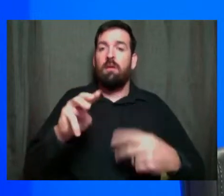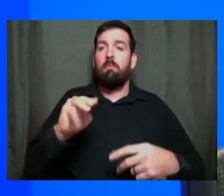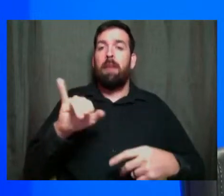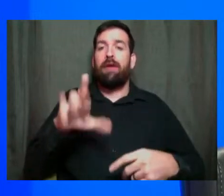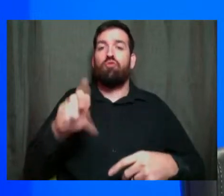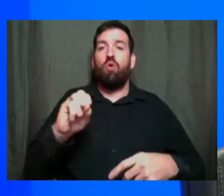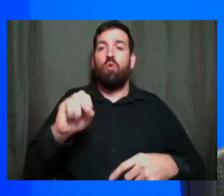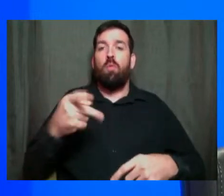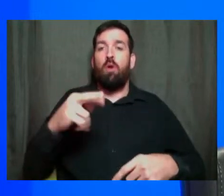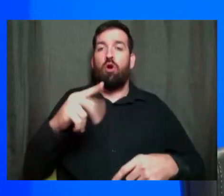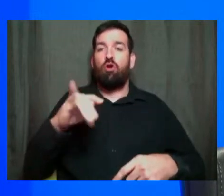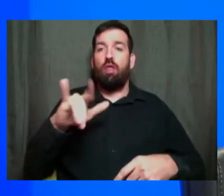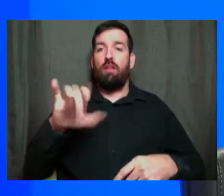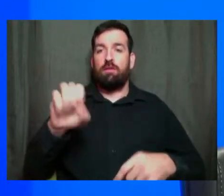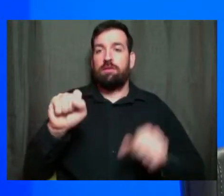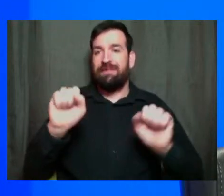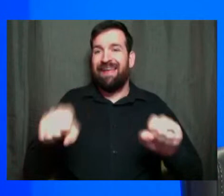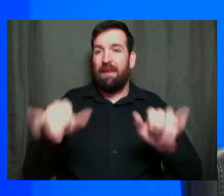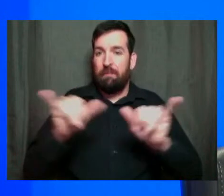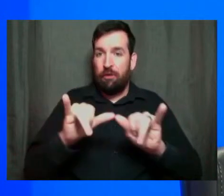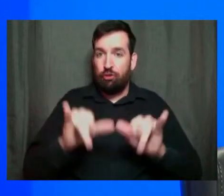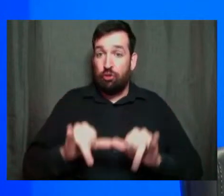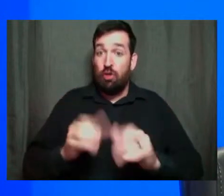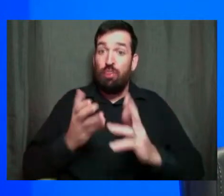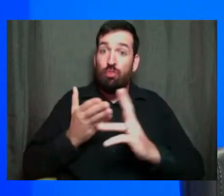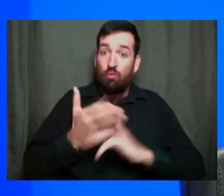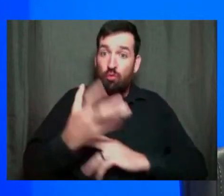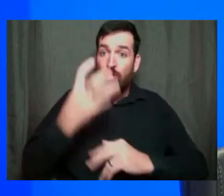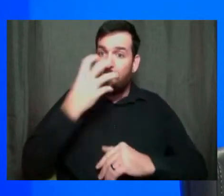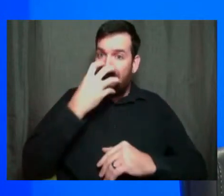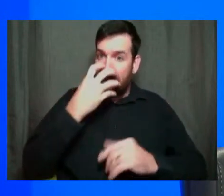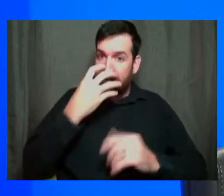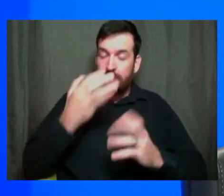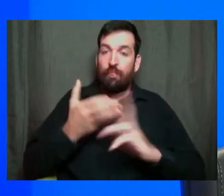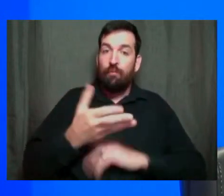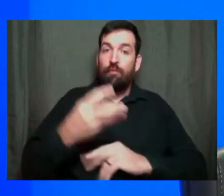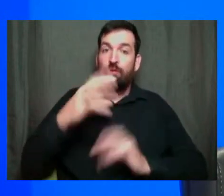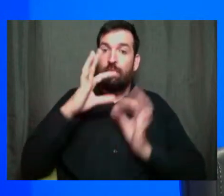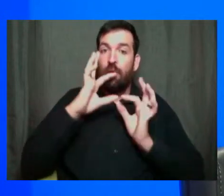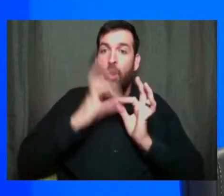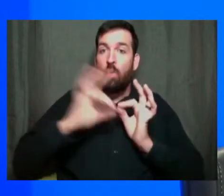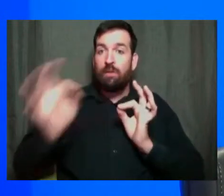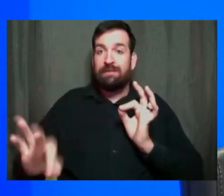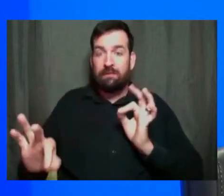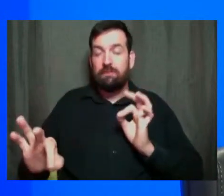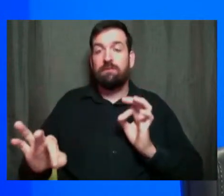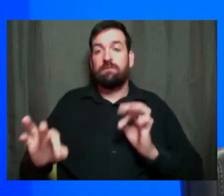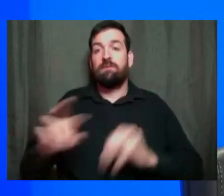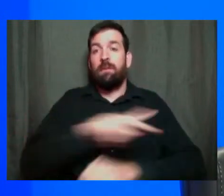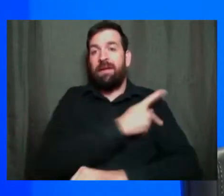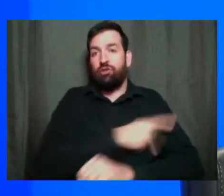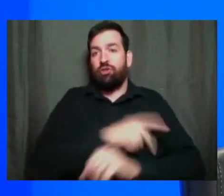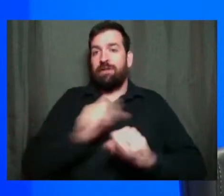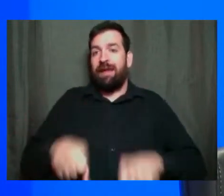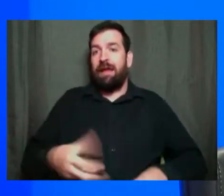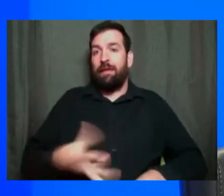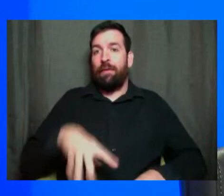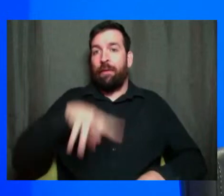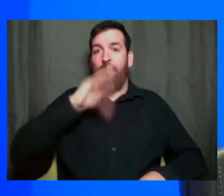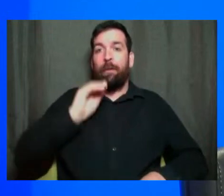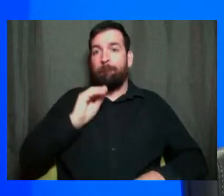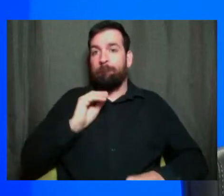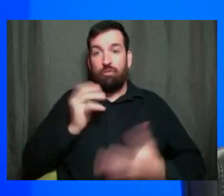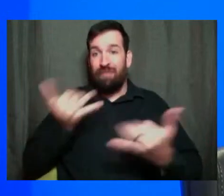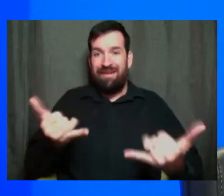measure and may come through the mask, through the hose, and the patient may inhale it. Unfortunately, we have very little details on